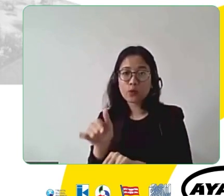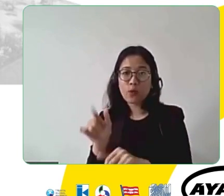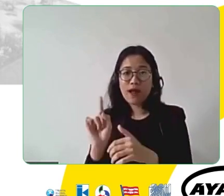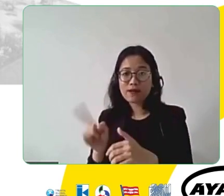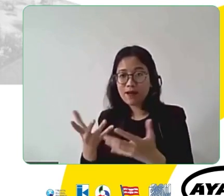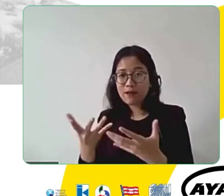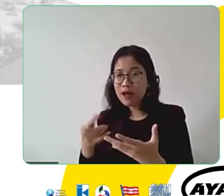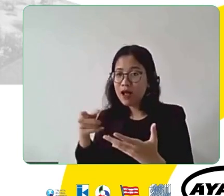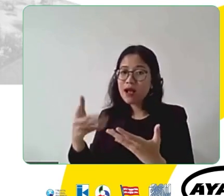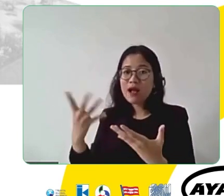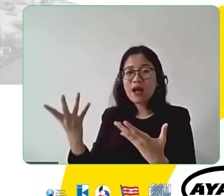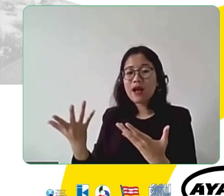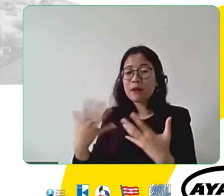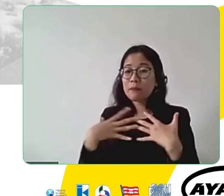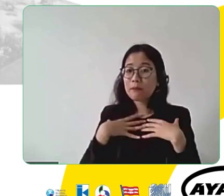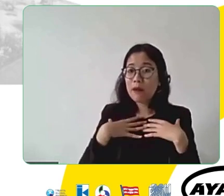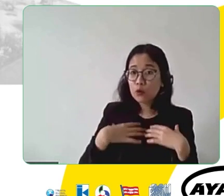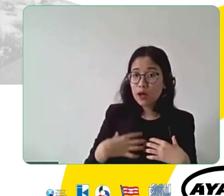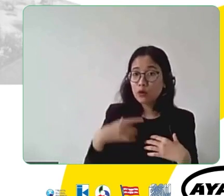the PM 2.5 on the road.